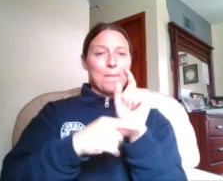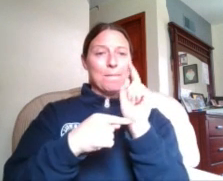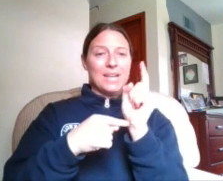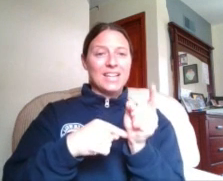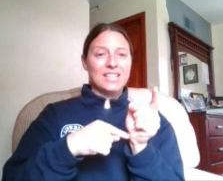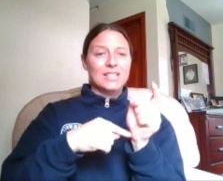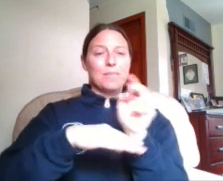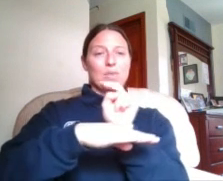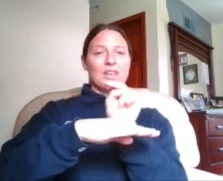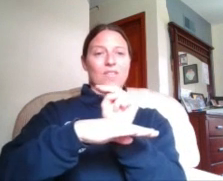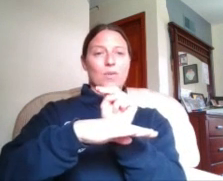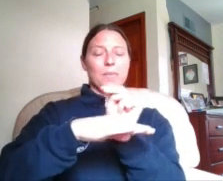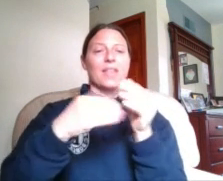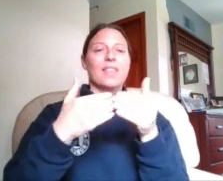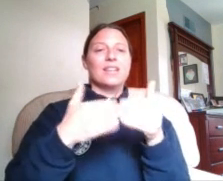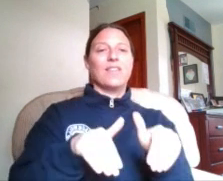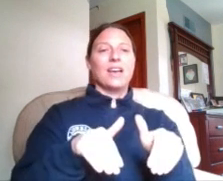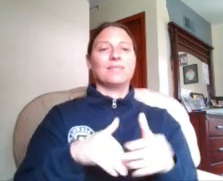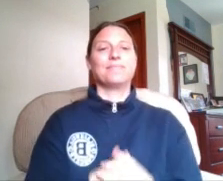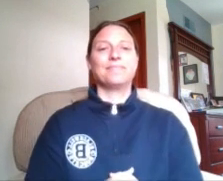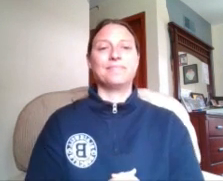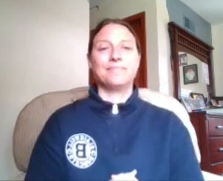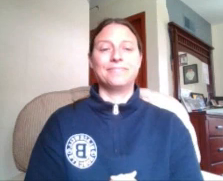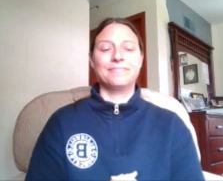that in the numerator and then divide.